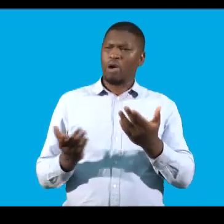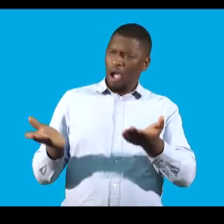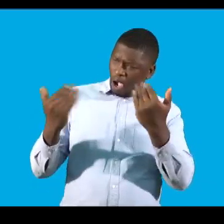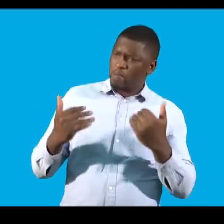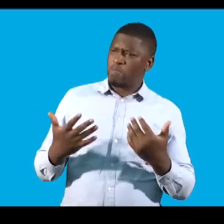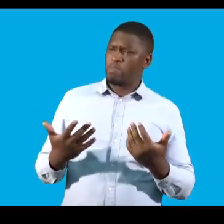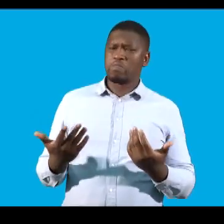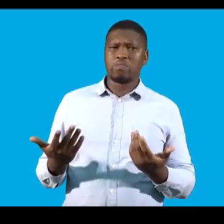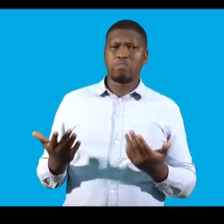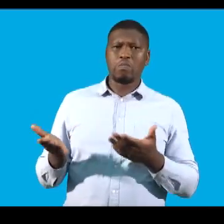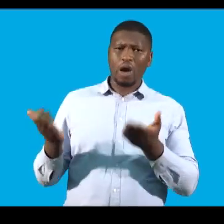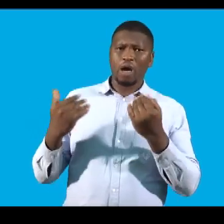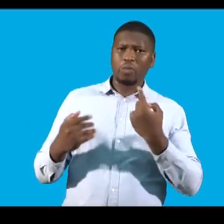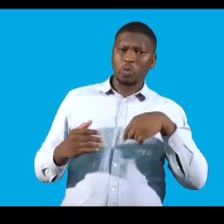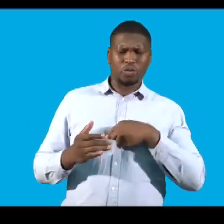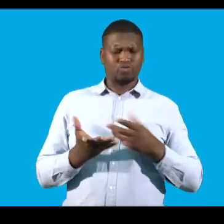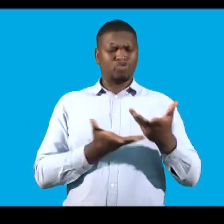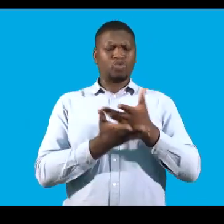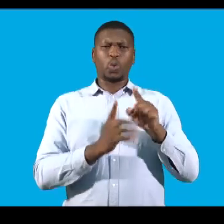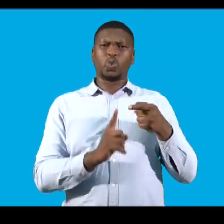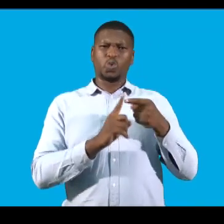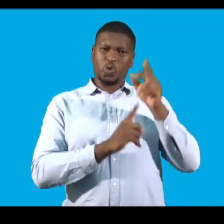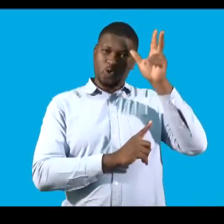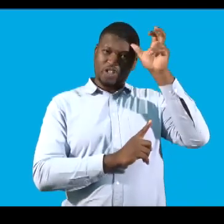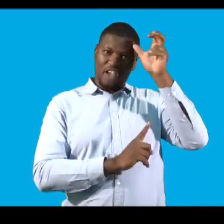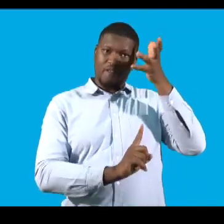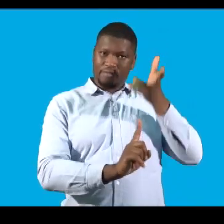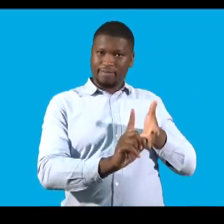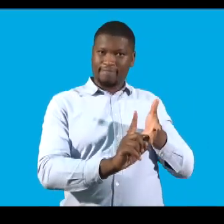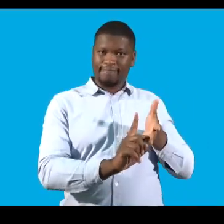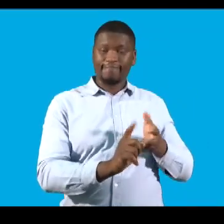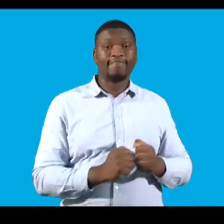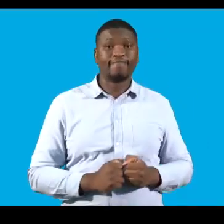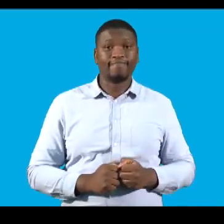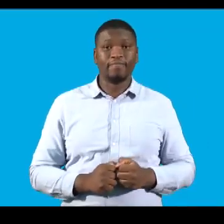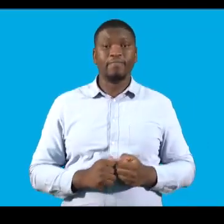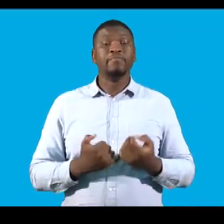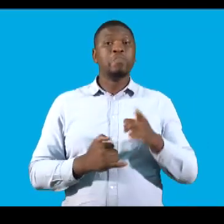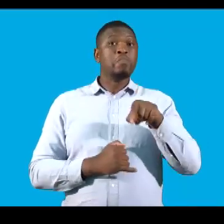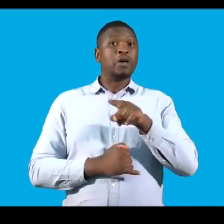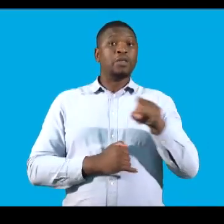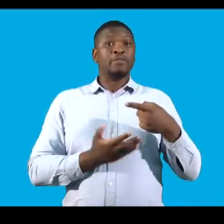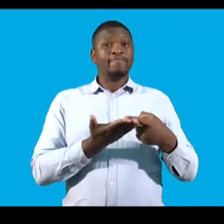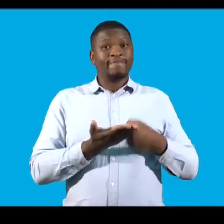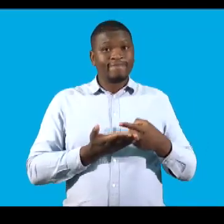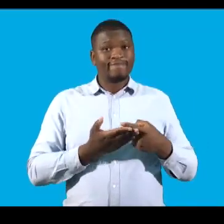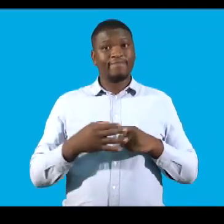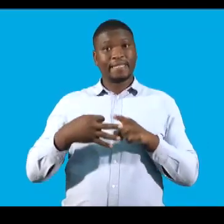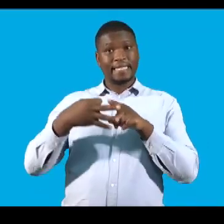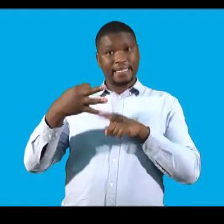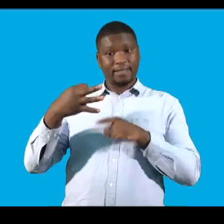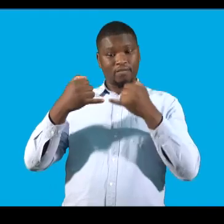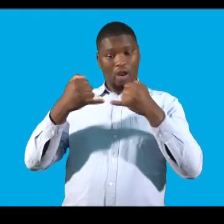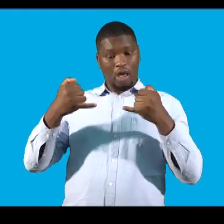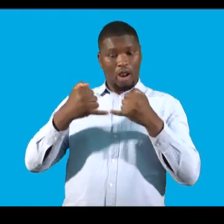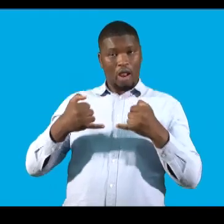on, let's talk to the devil himself. It's about time. Discuss how these lines,